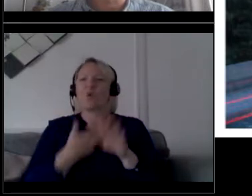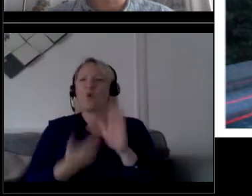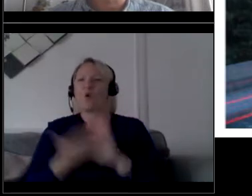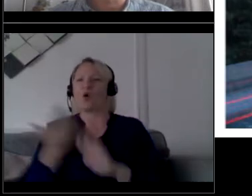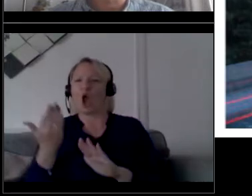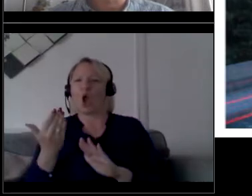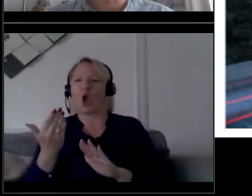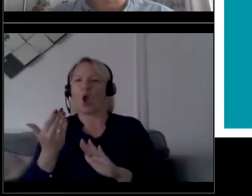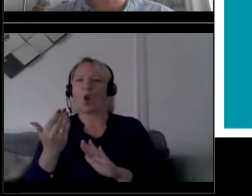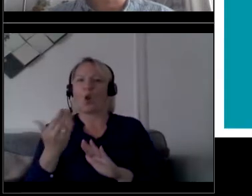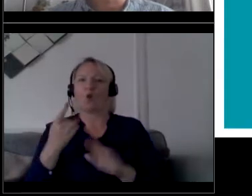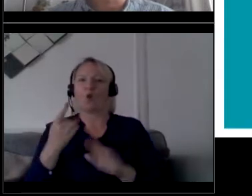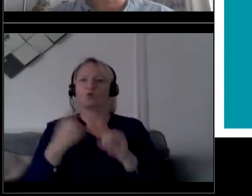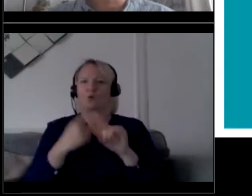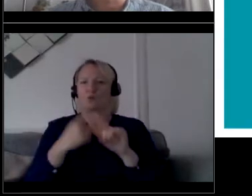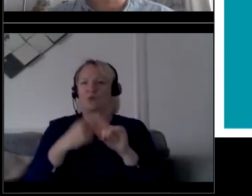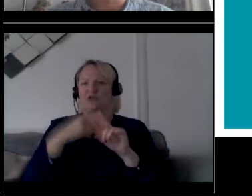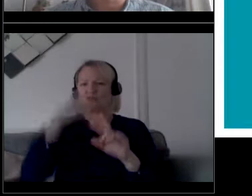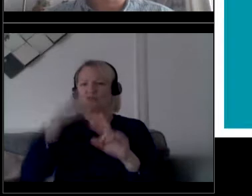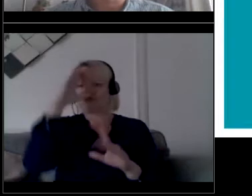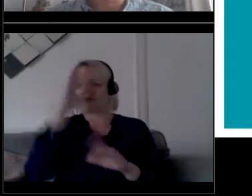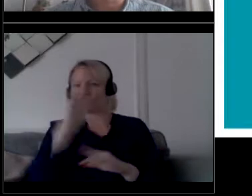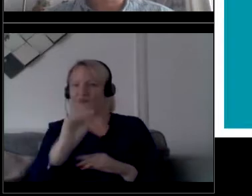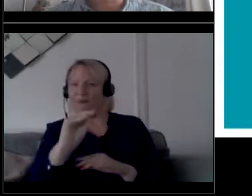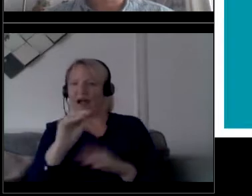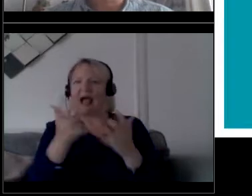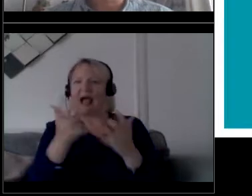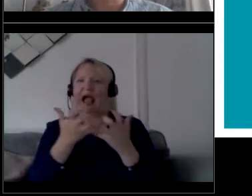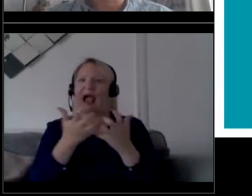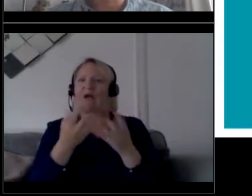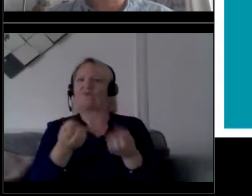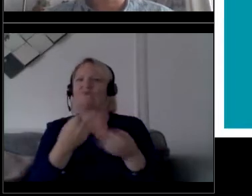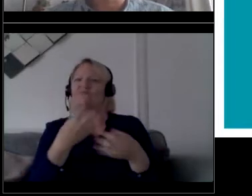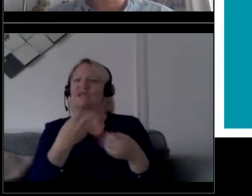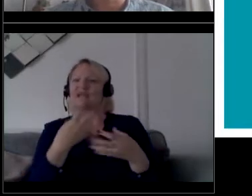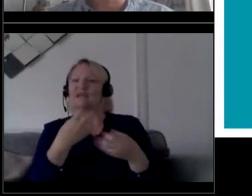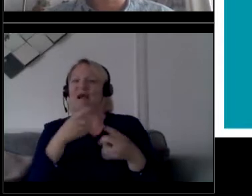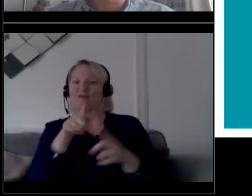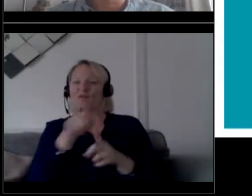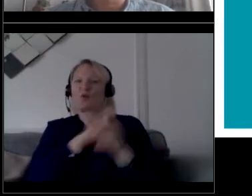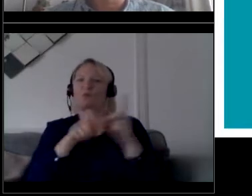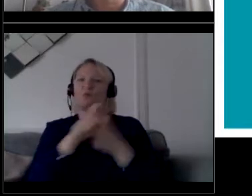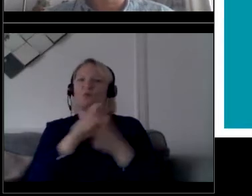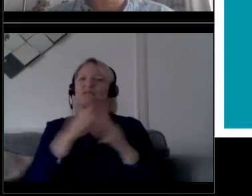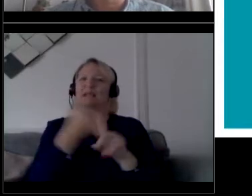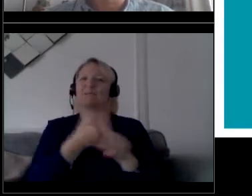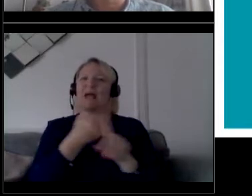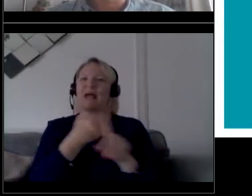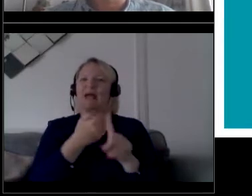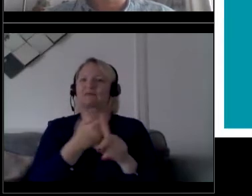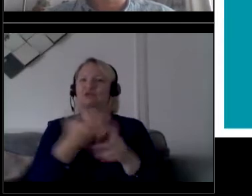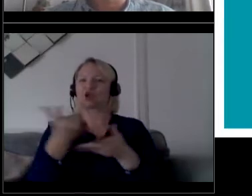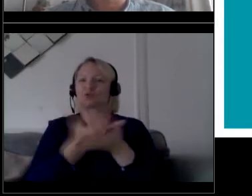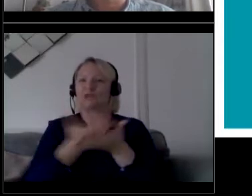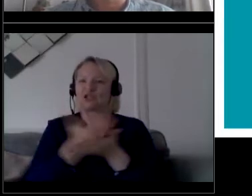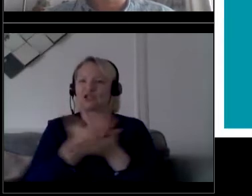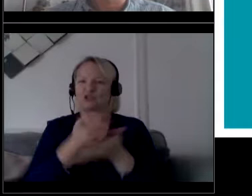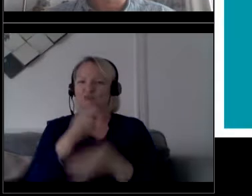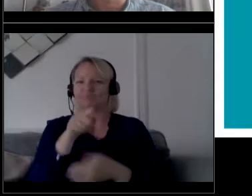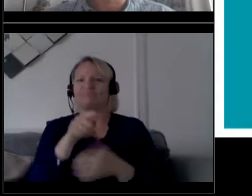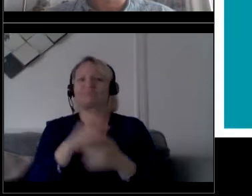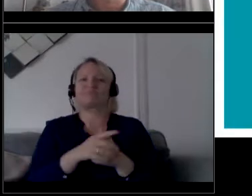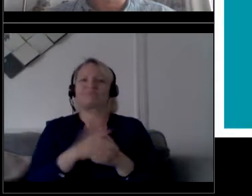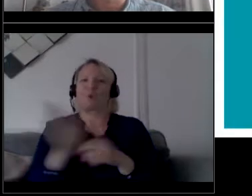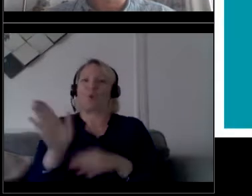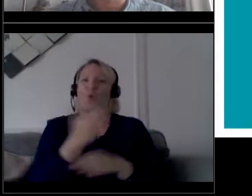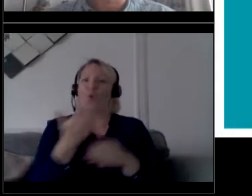give you a quick reminder on how to give your feedback on this community impacts consultation. All of the information, including